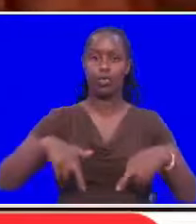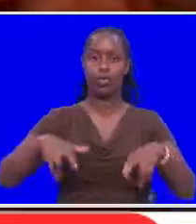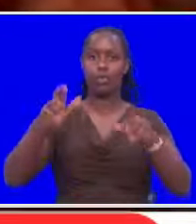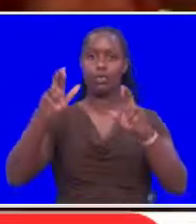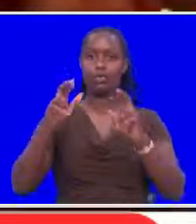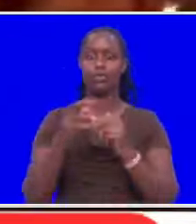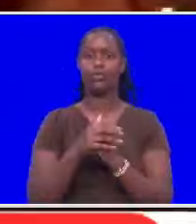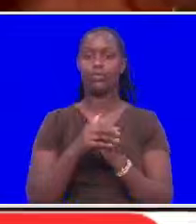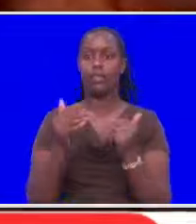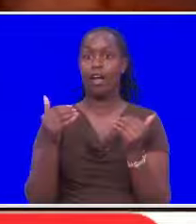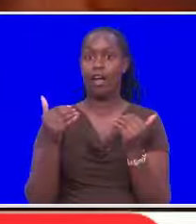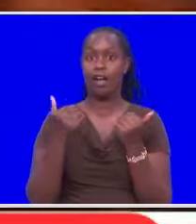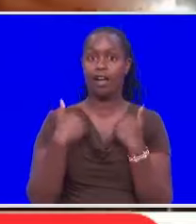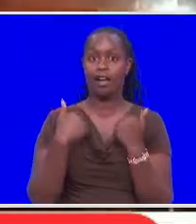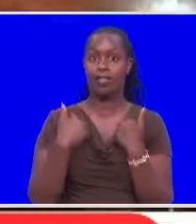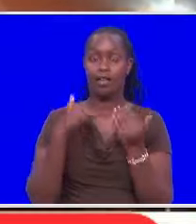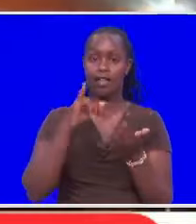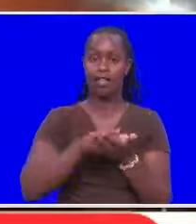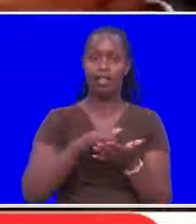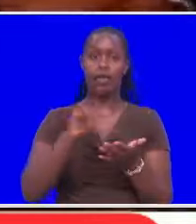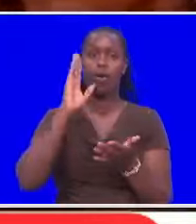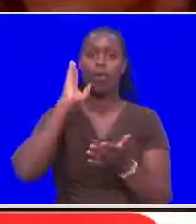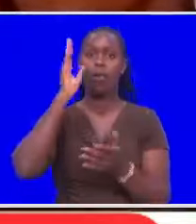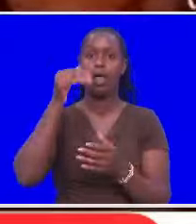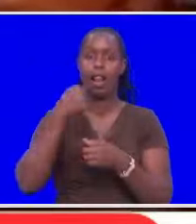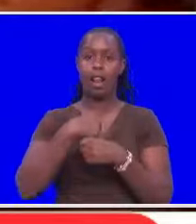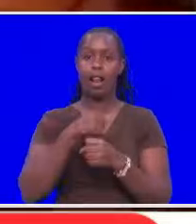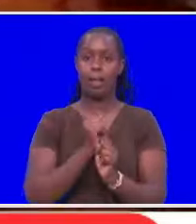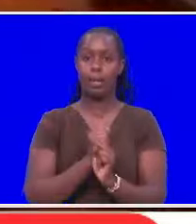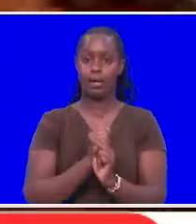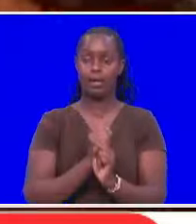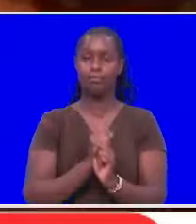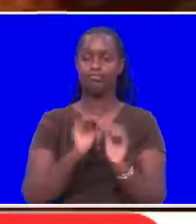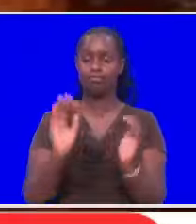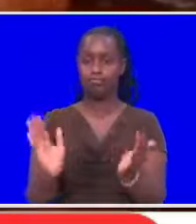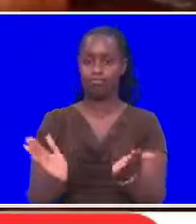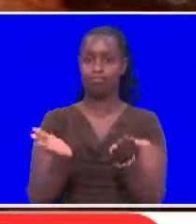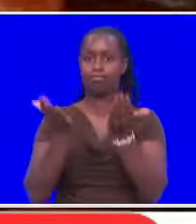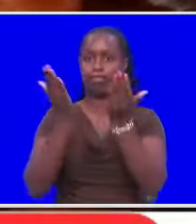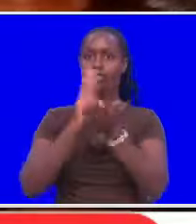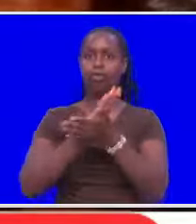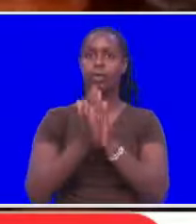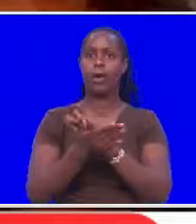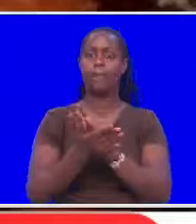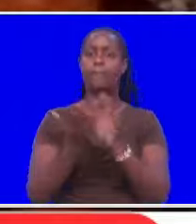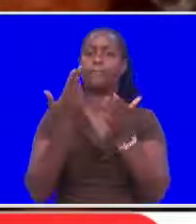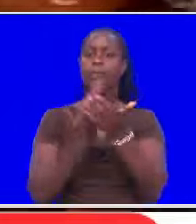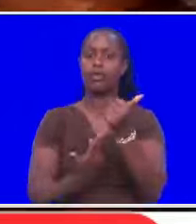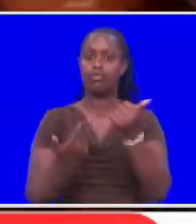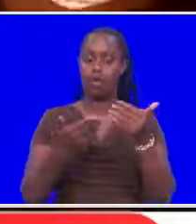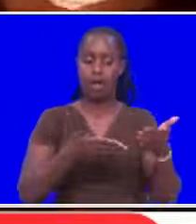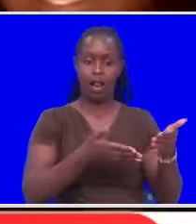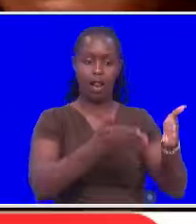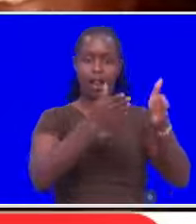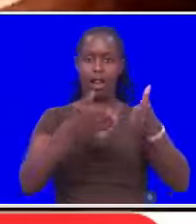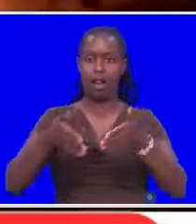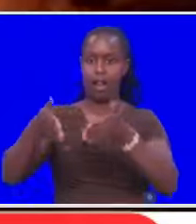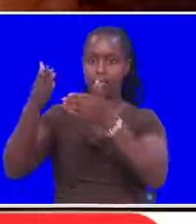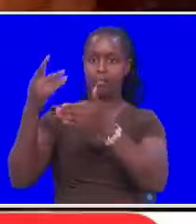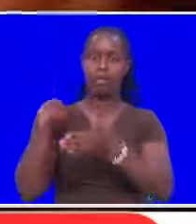have been proposals that it's going to be upgraded to a dual carriageway. So number one, we need